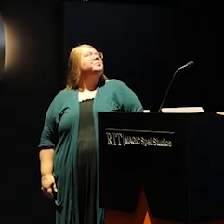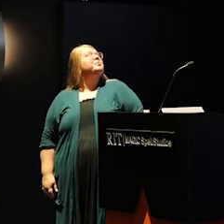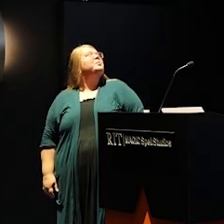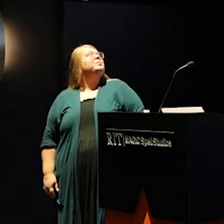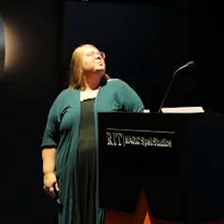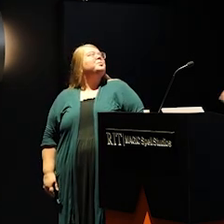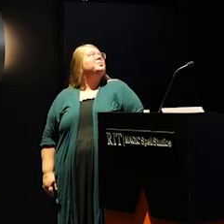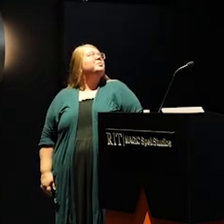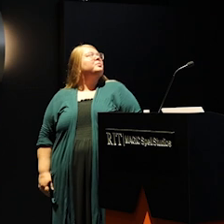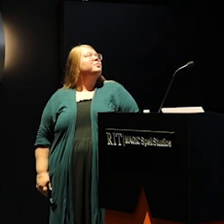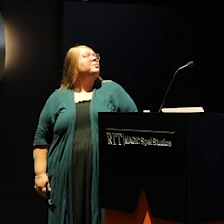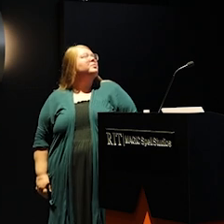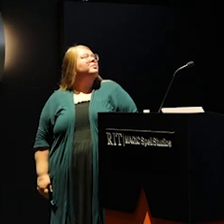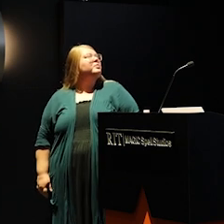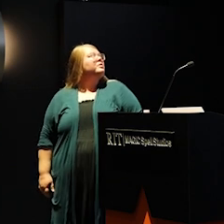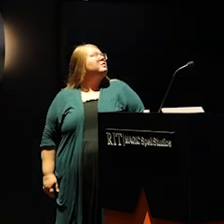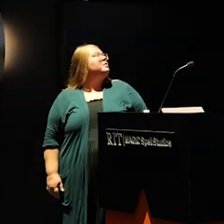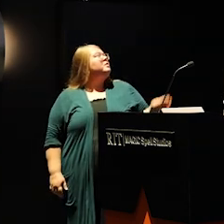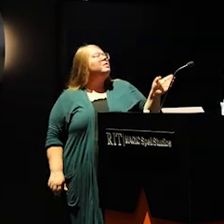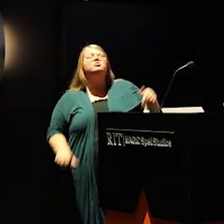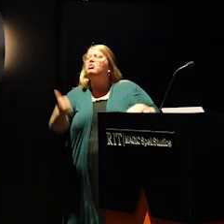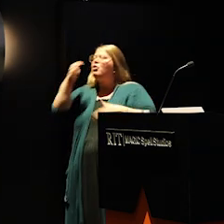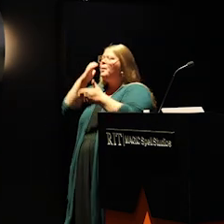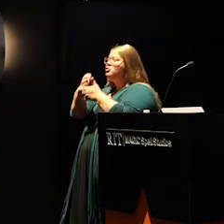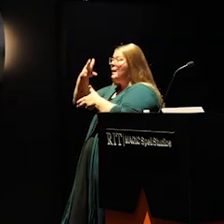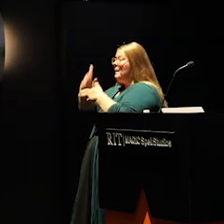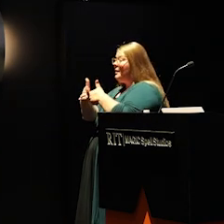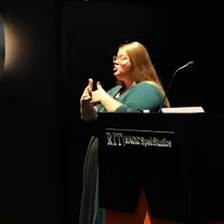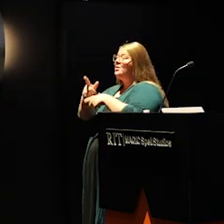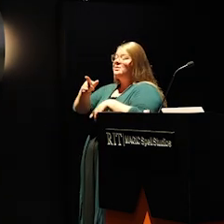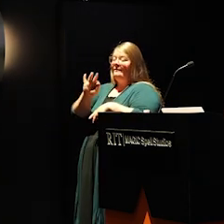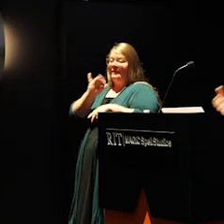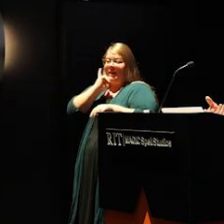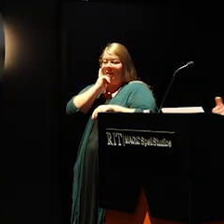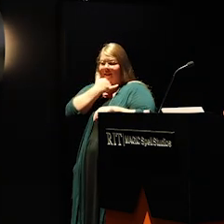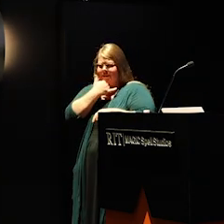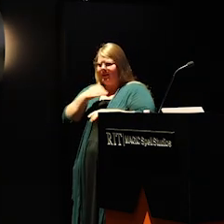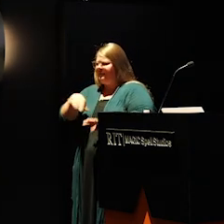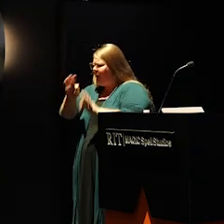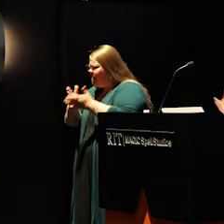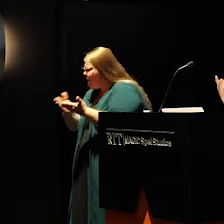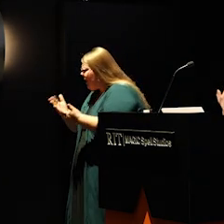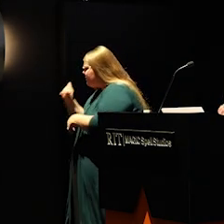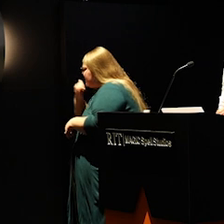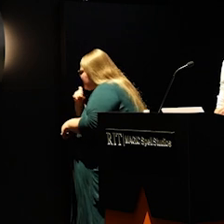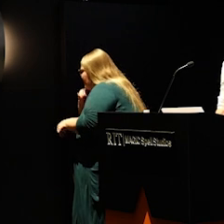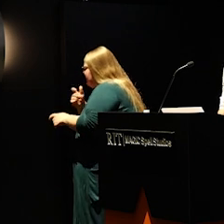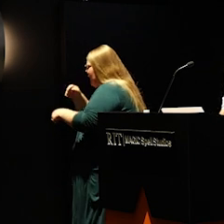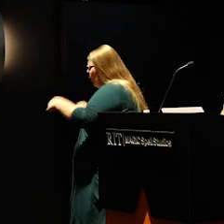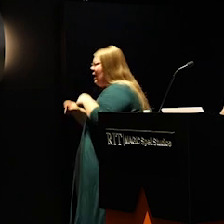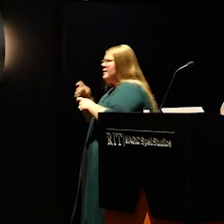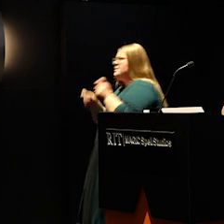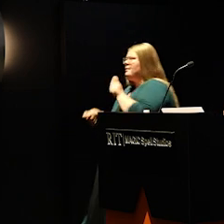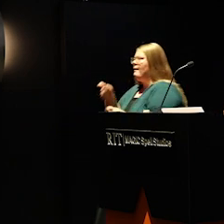No, the bottom thing, accidents, found objects, mistakes, and then revisions. So we designed the restaurant again with that notebook and all these